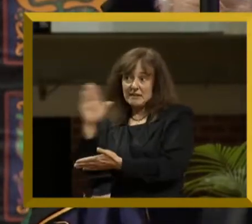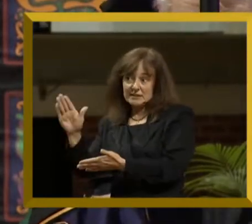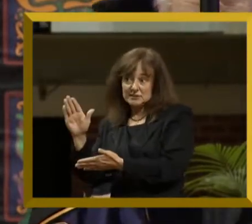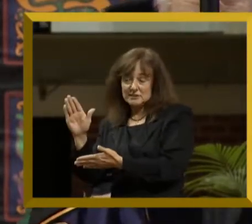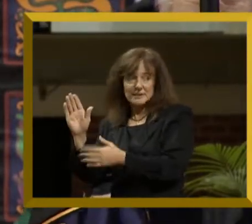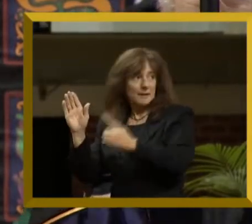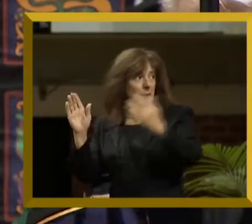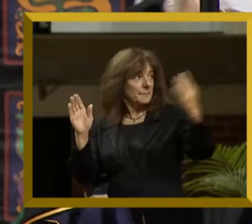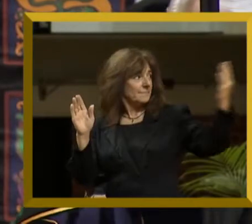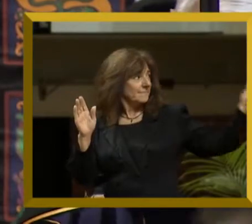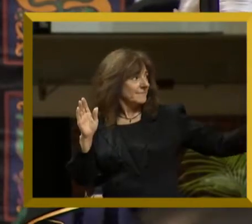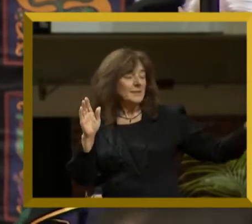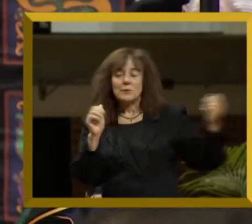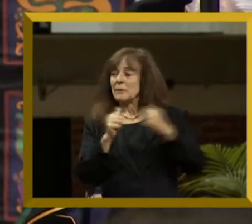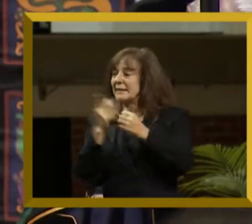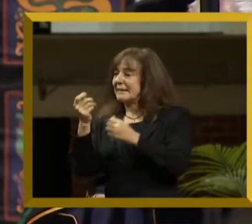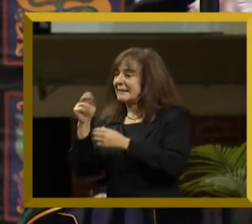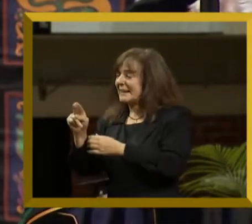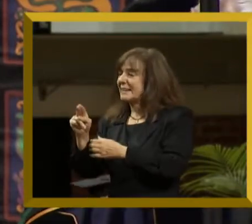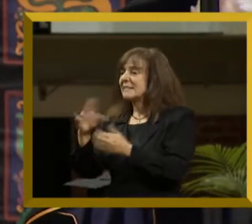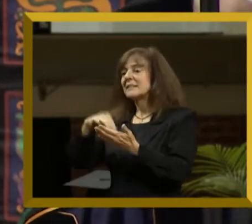to be on stage with their dean.